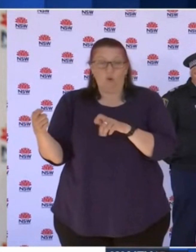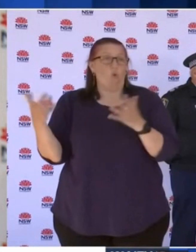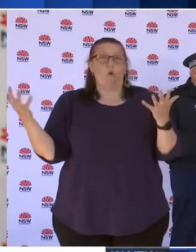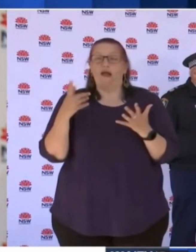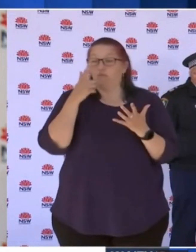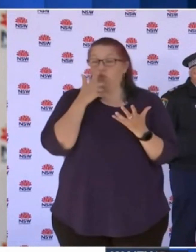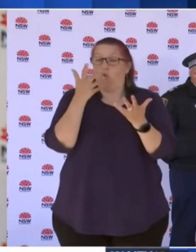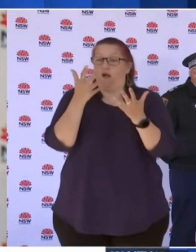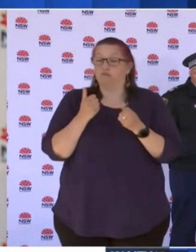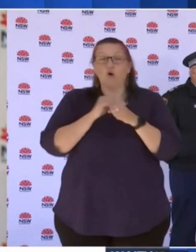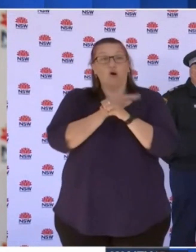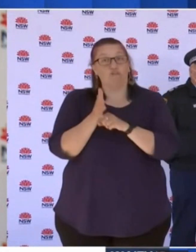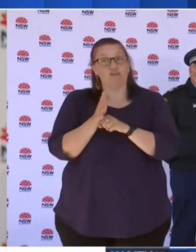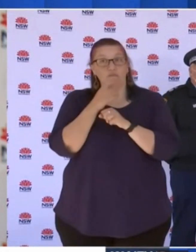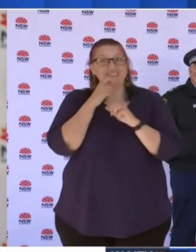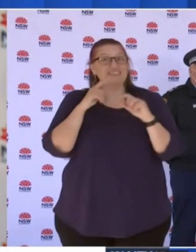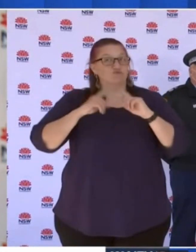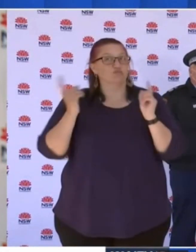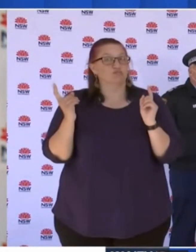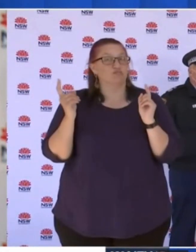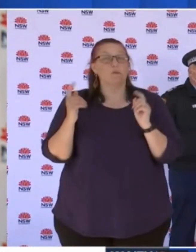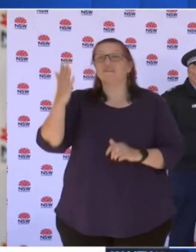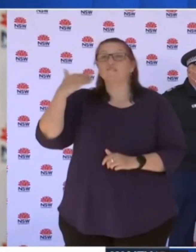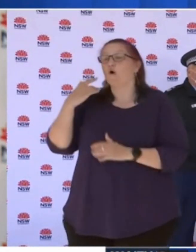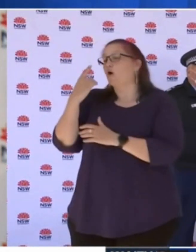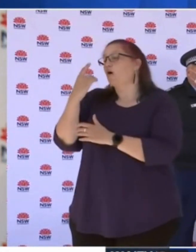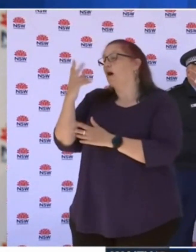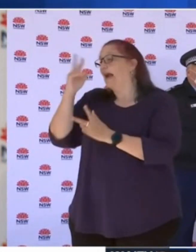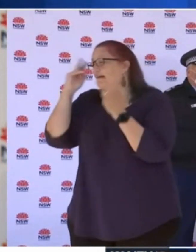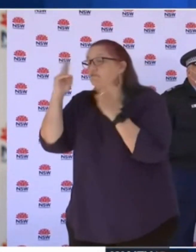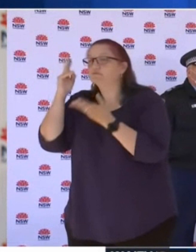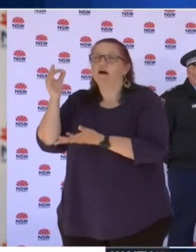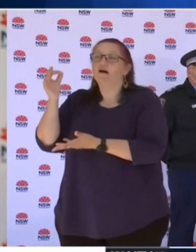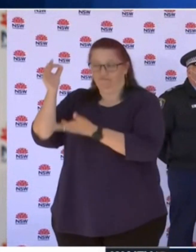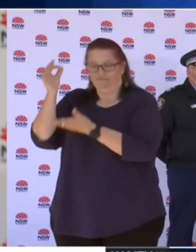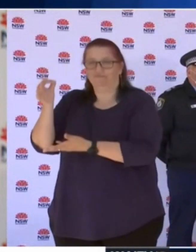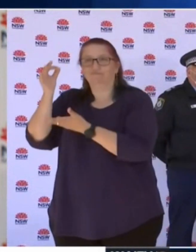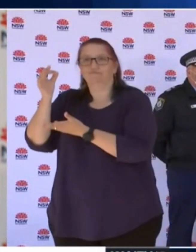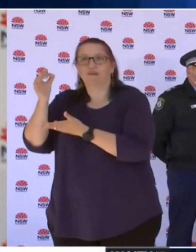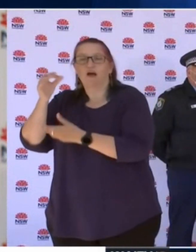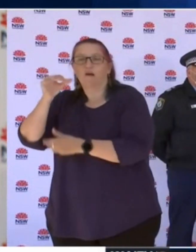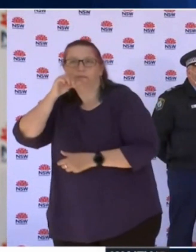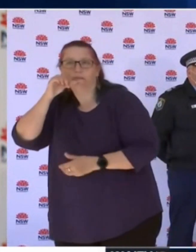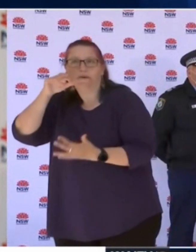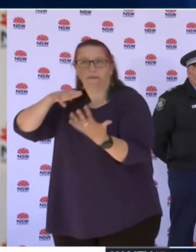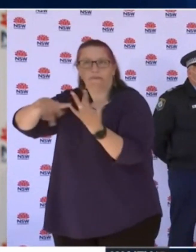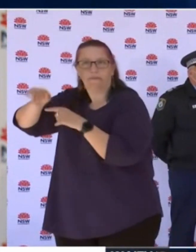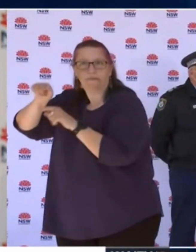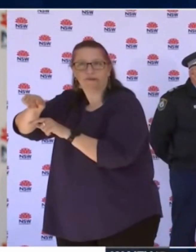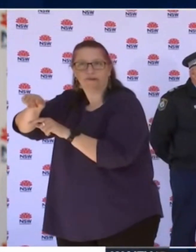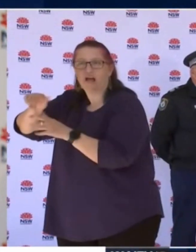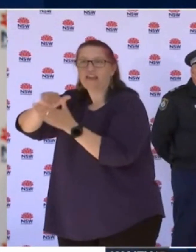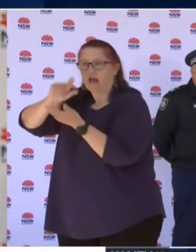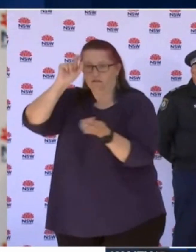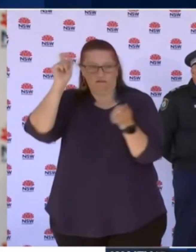from hospitality venues, beauticians, hairdressers, to retail. So the message is, please don't